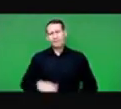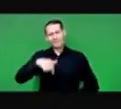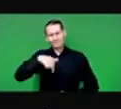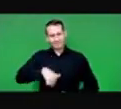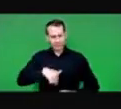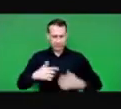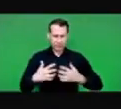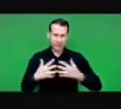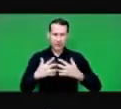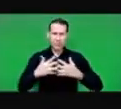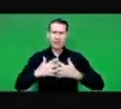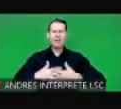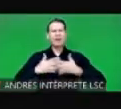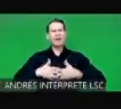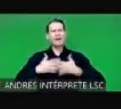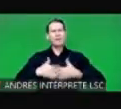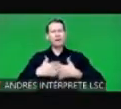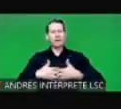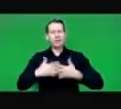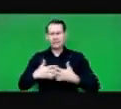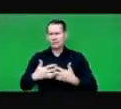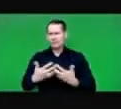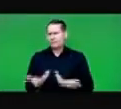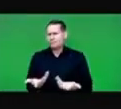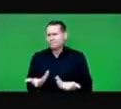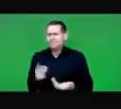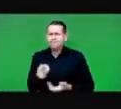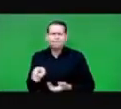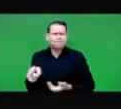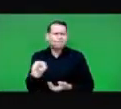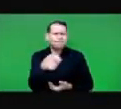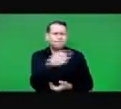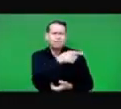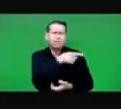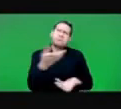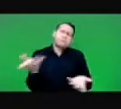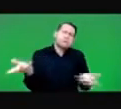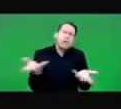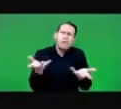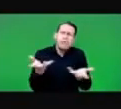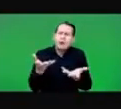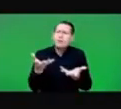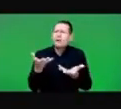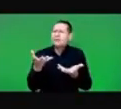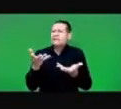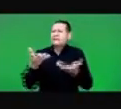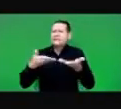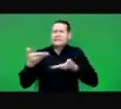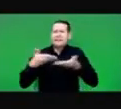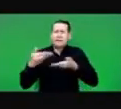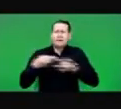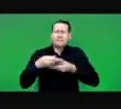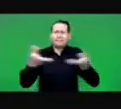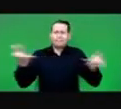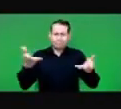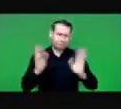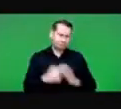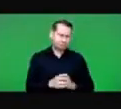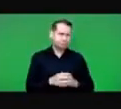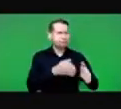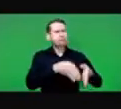as a multinational companies, in users and customers in residential markets, as